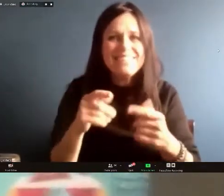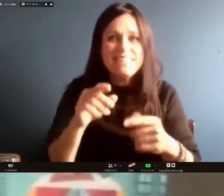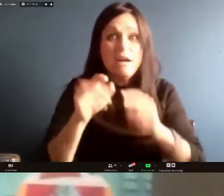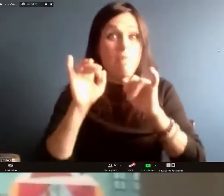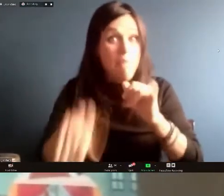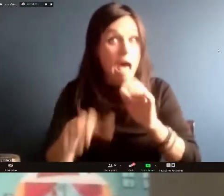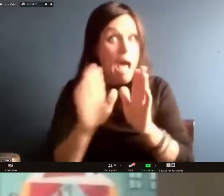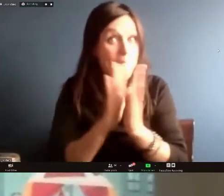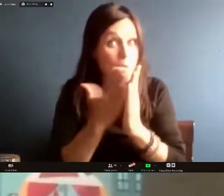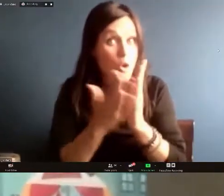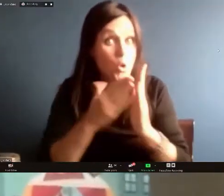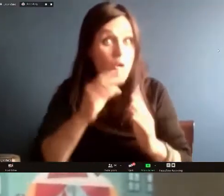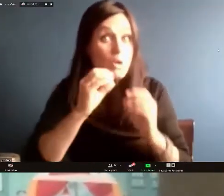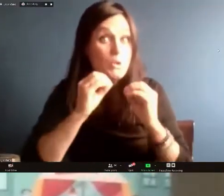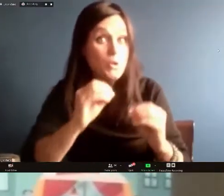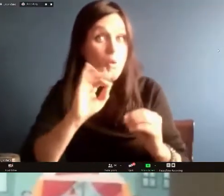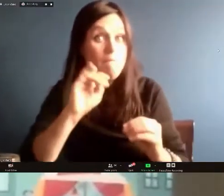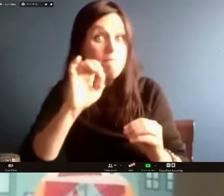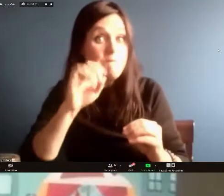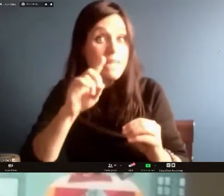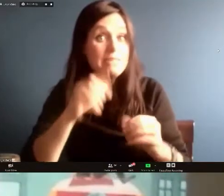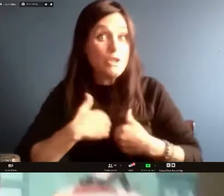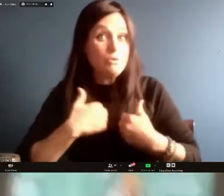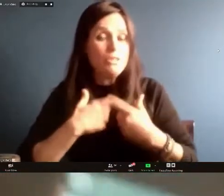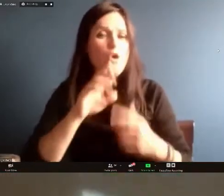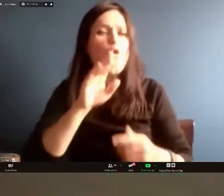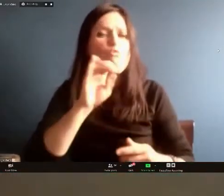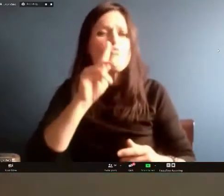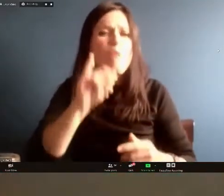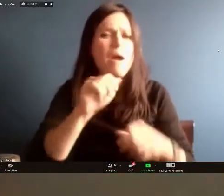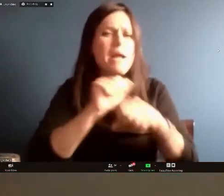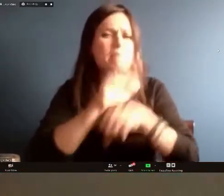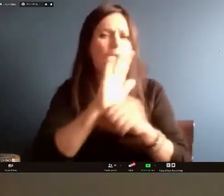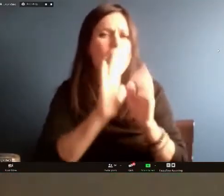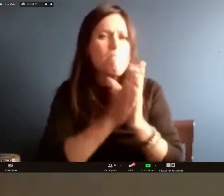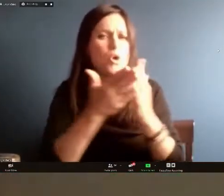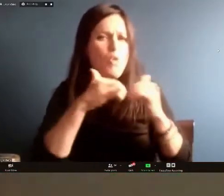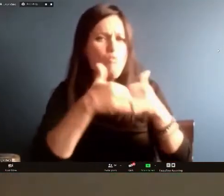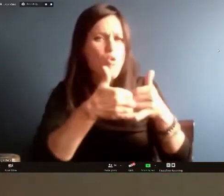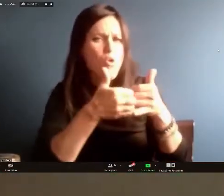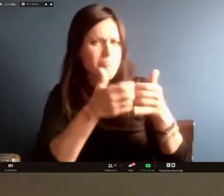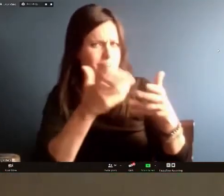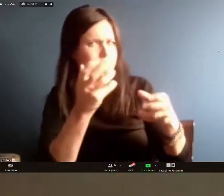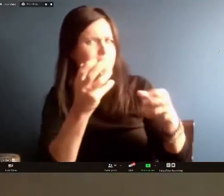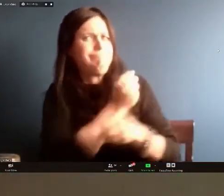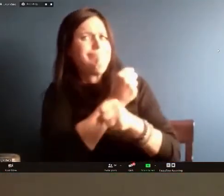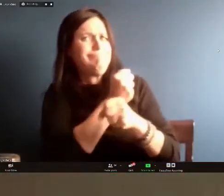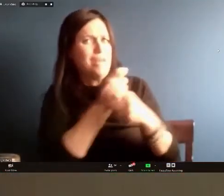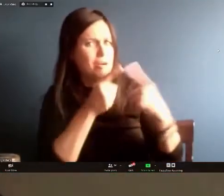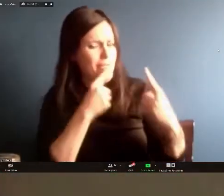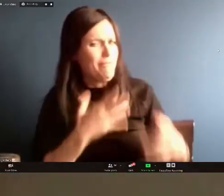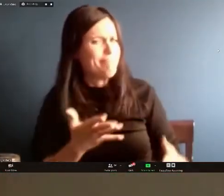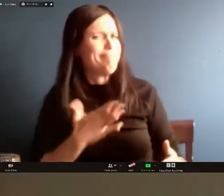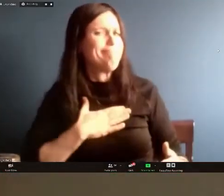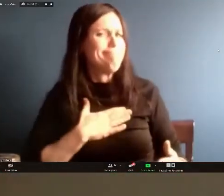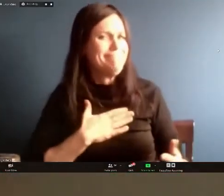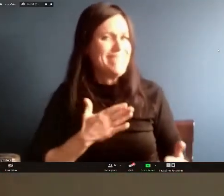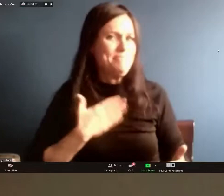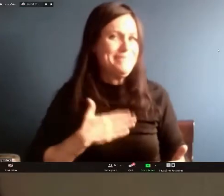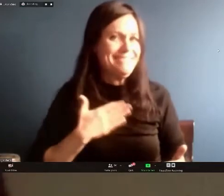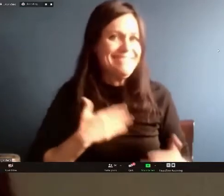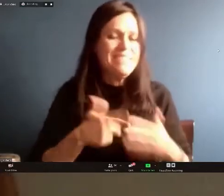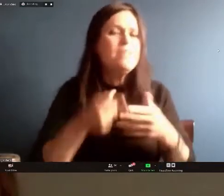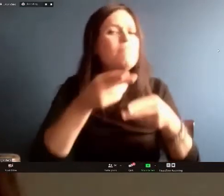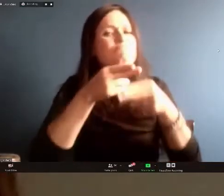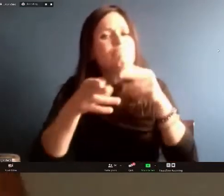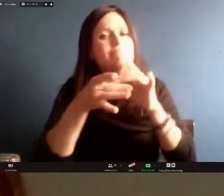which won the Rocky Mountain Book Award, which I'm delighted about. Um, very briefly, where this